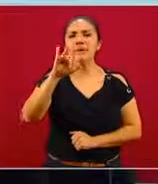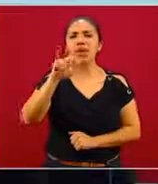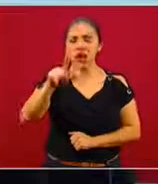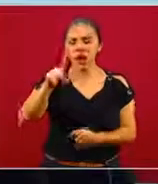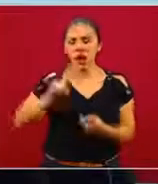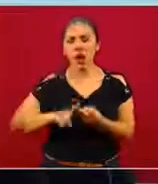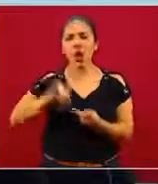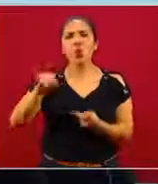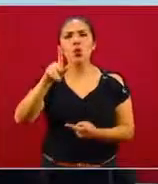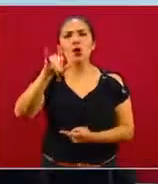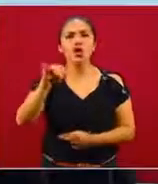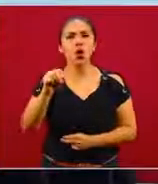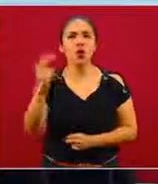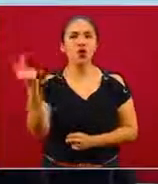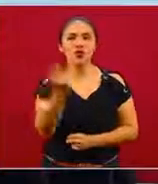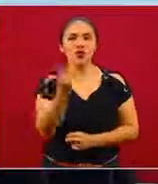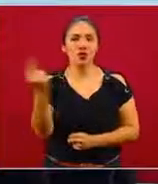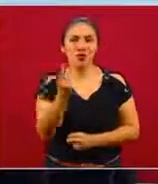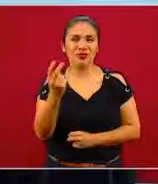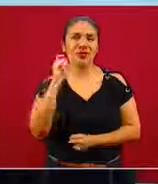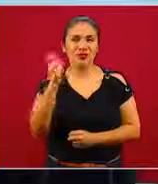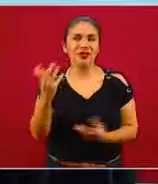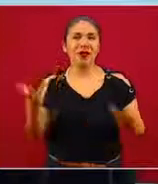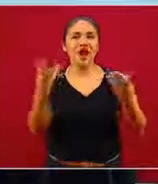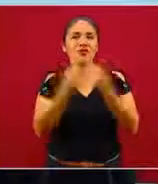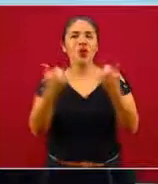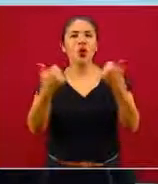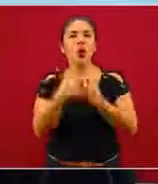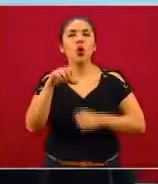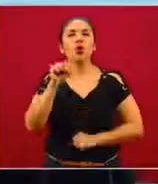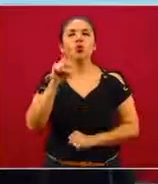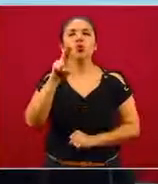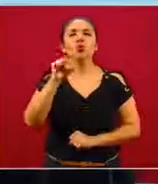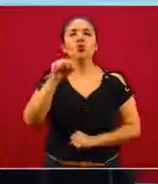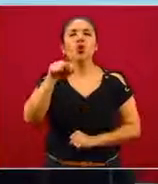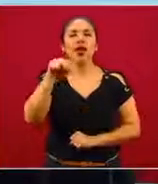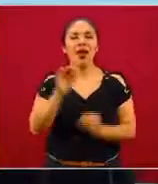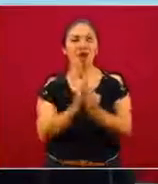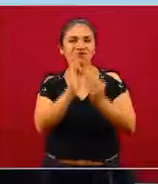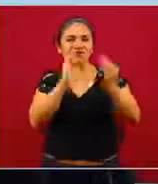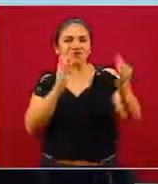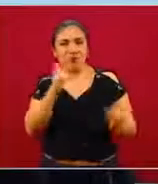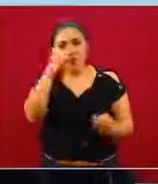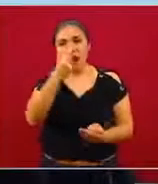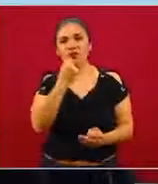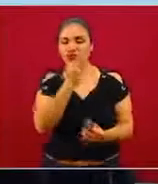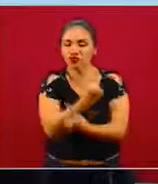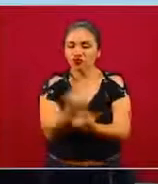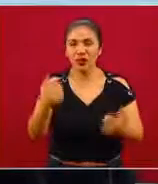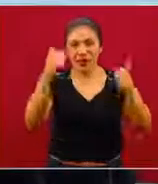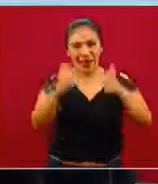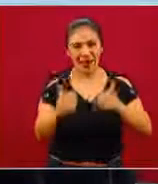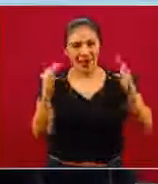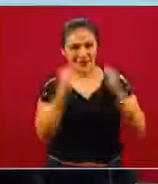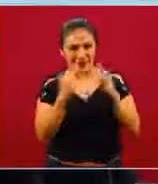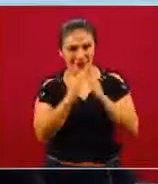First of all, here we have April and Julio, who are friends of Sana Distance.